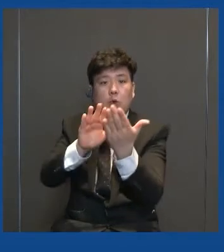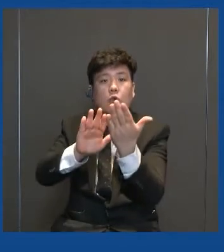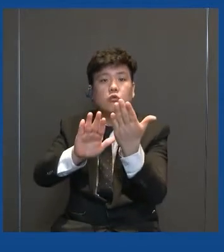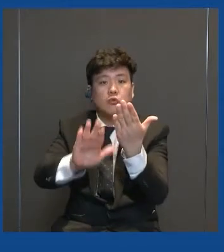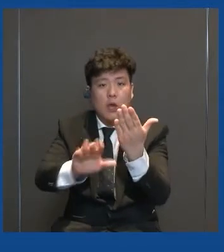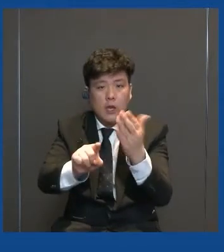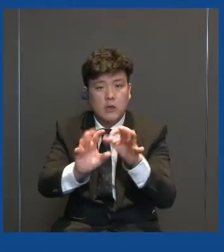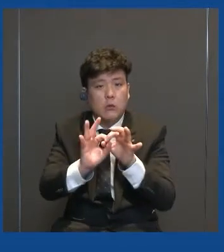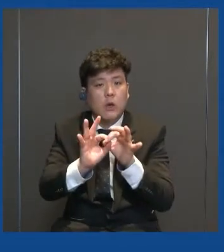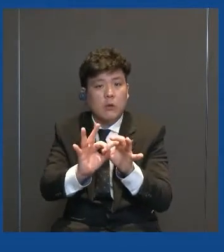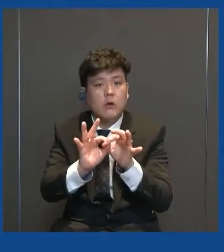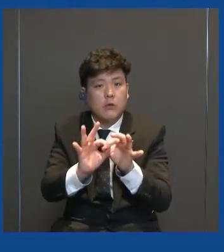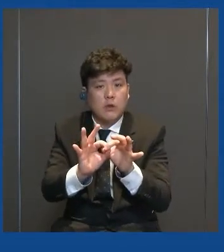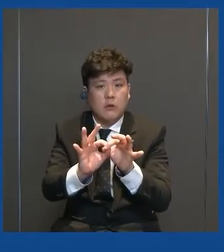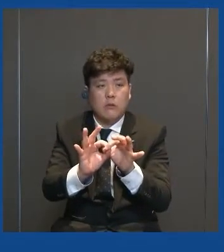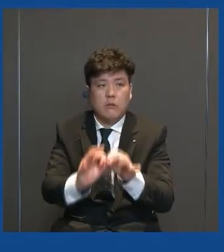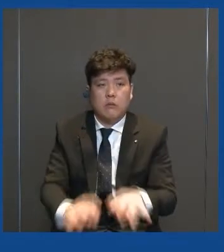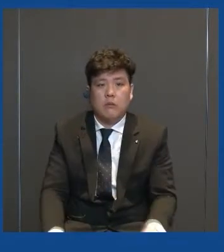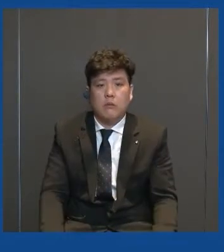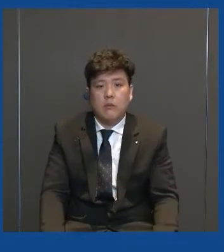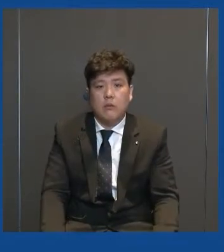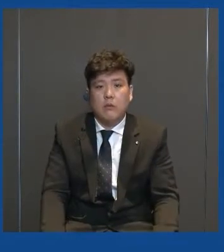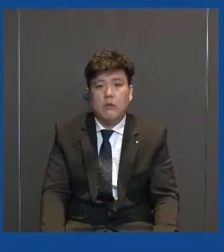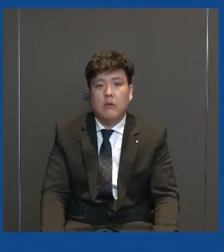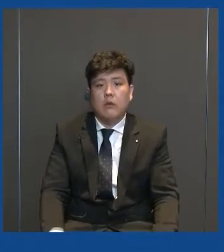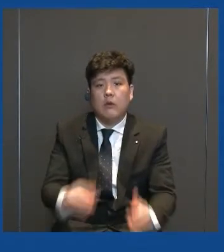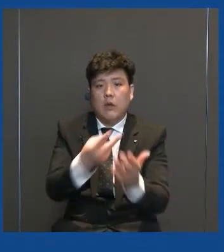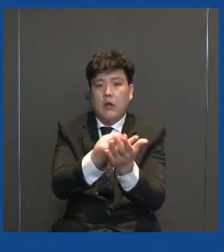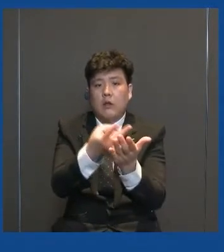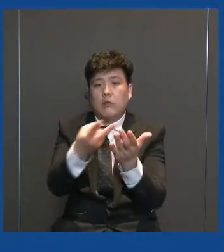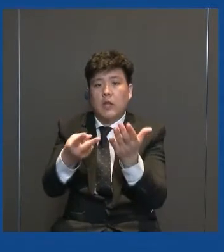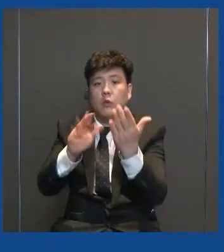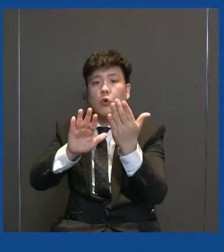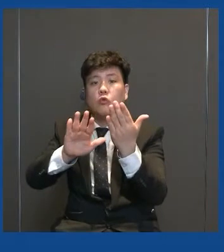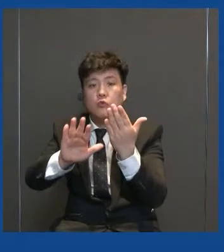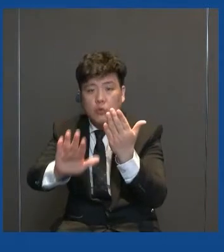medications are working. So from this